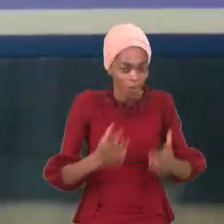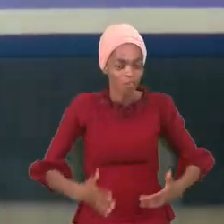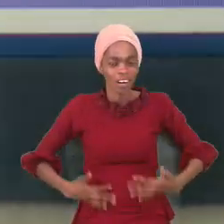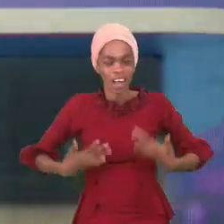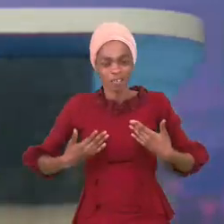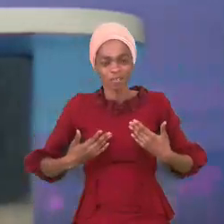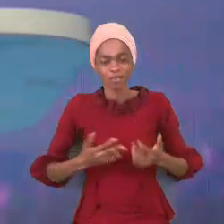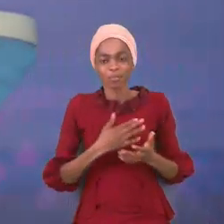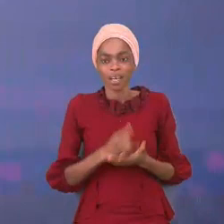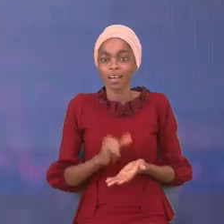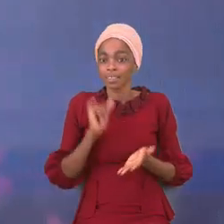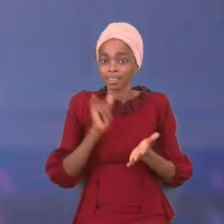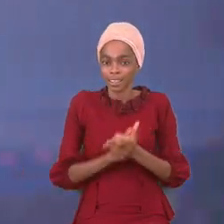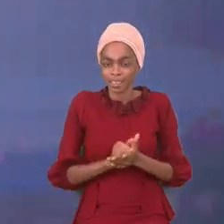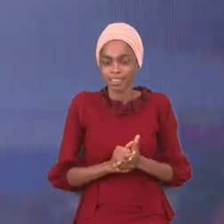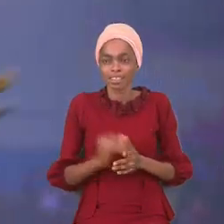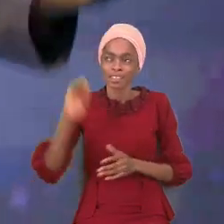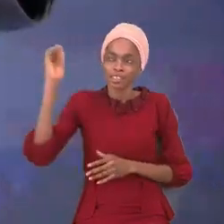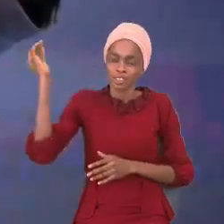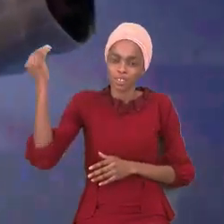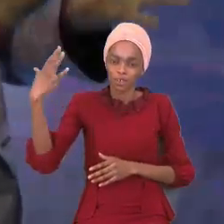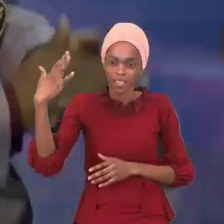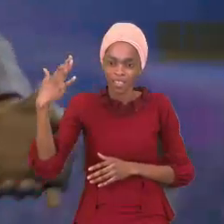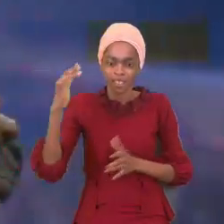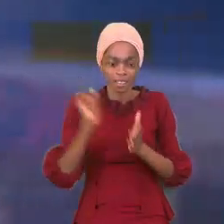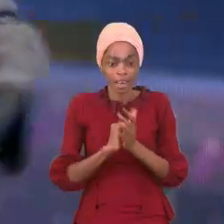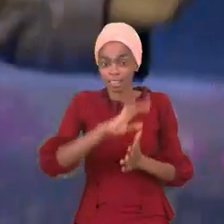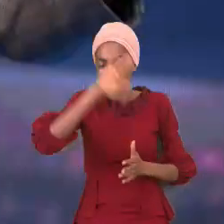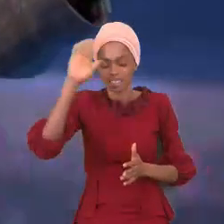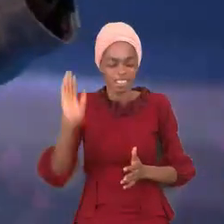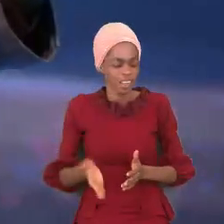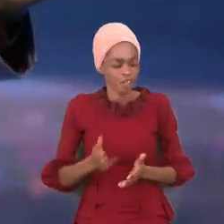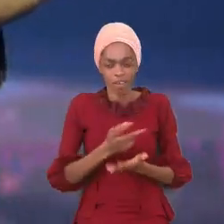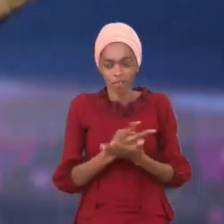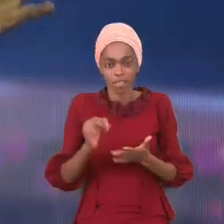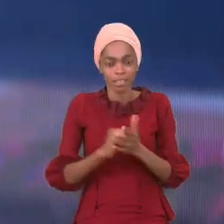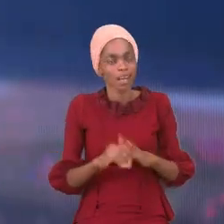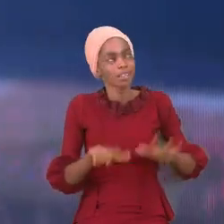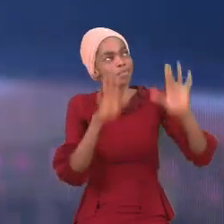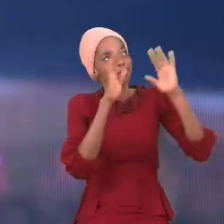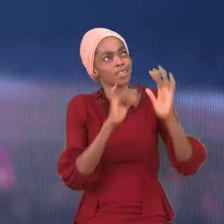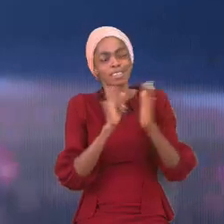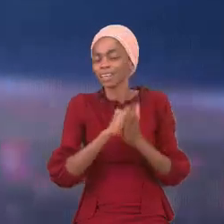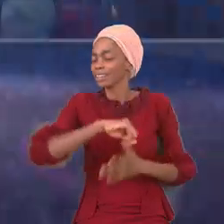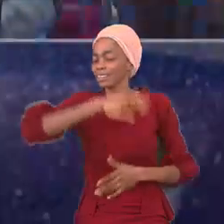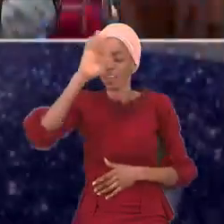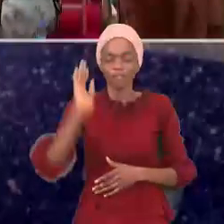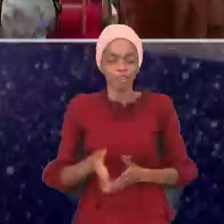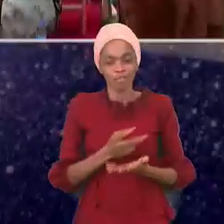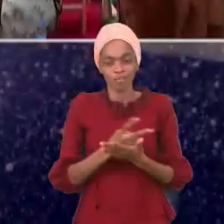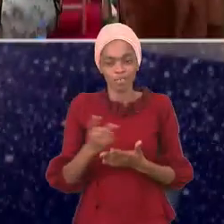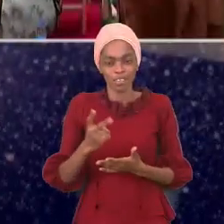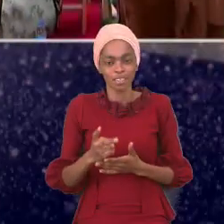And that grace that never fails, and that mercy that never fails, with